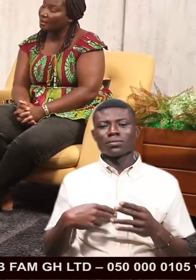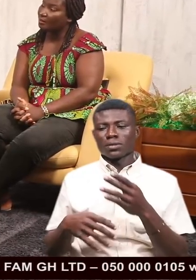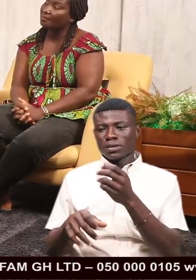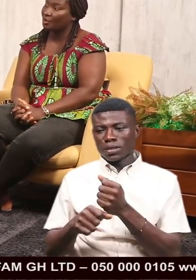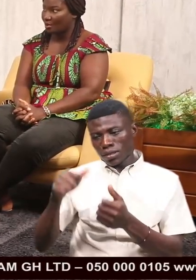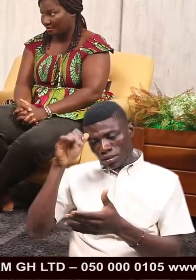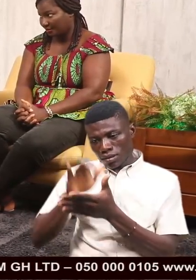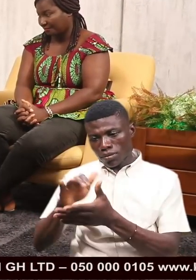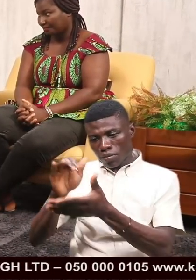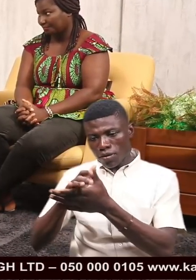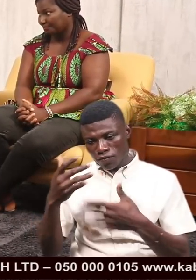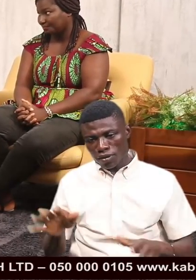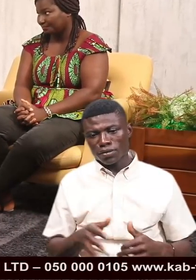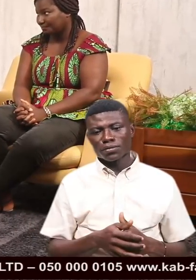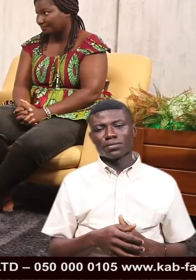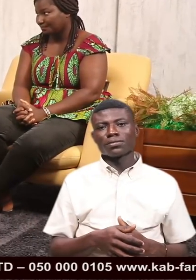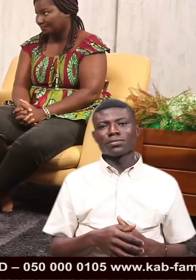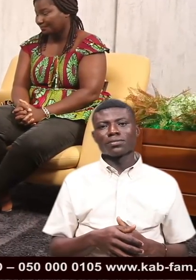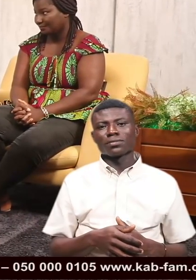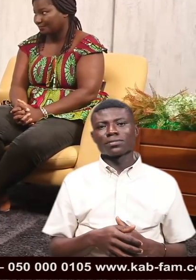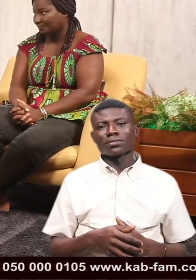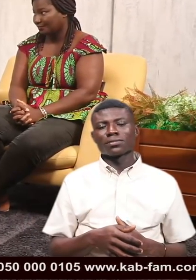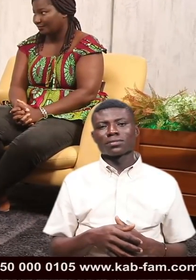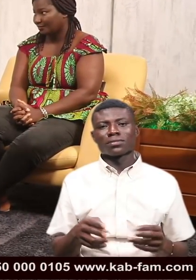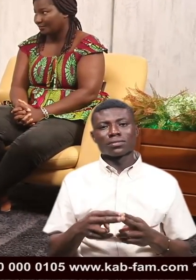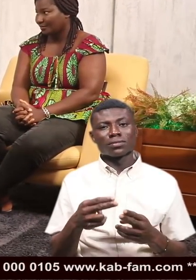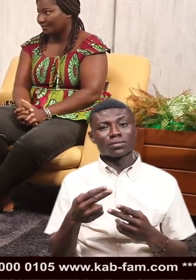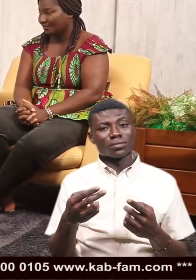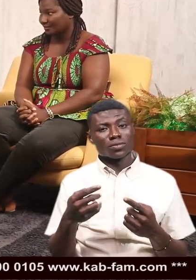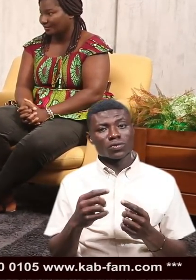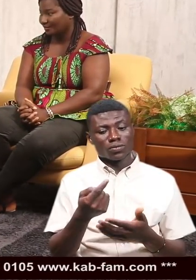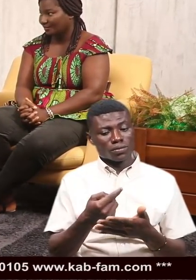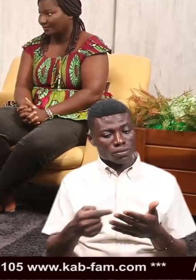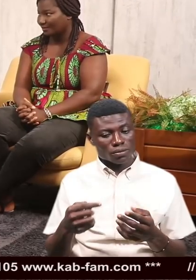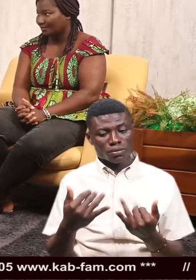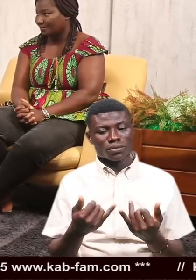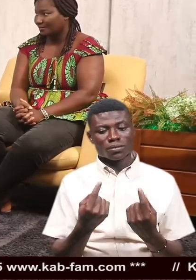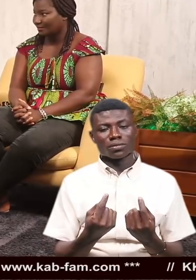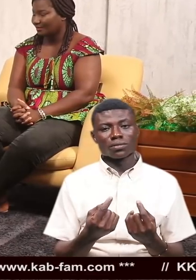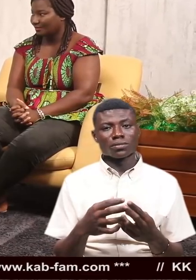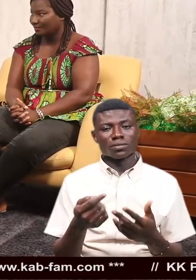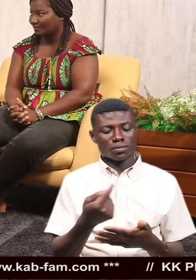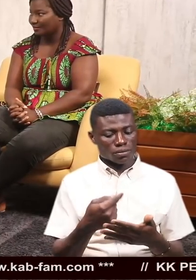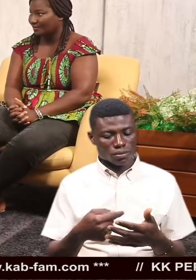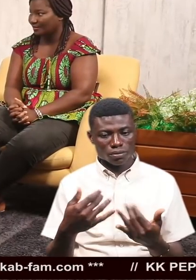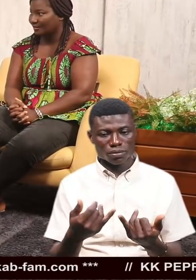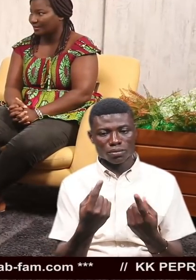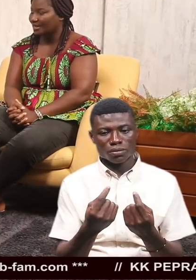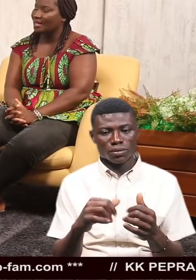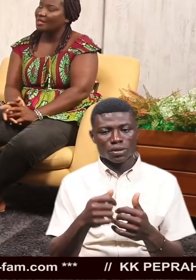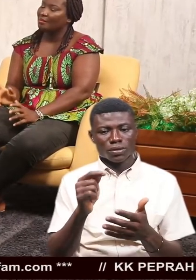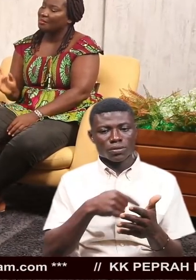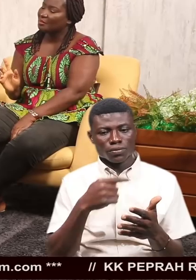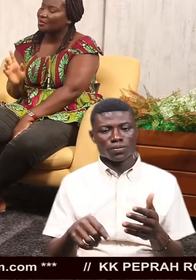minyokuna, me worry. Okay. In tea, I didn't just know more cocker sign ye. Tea sign no, mobile de